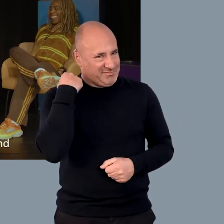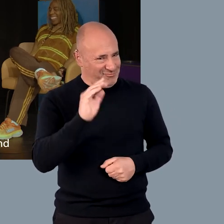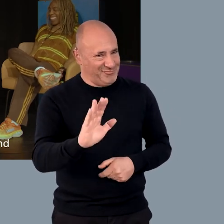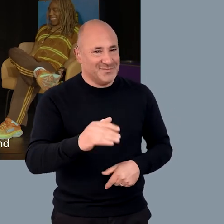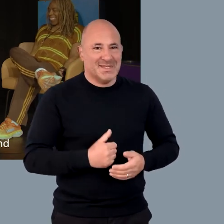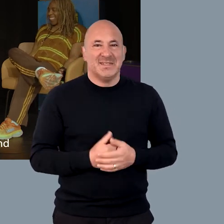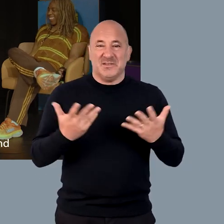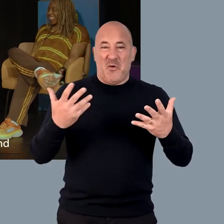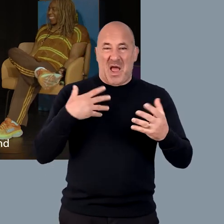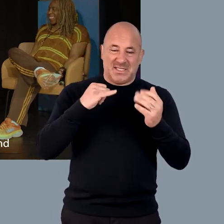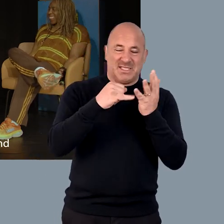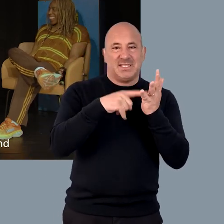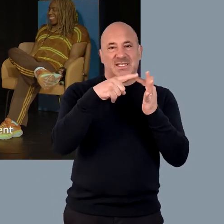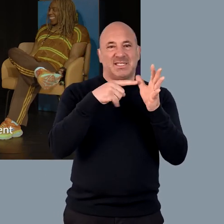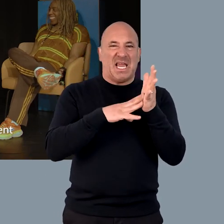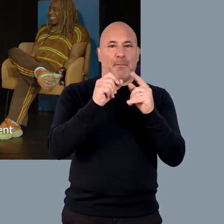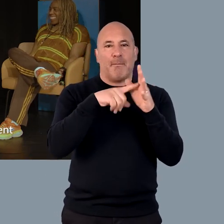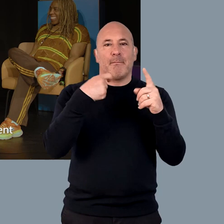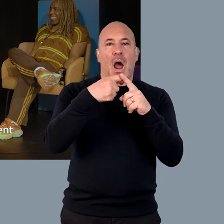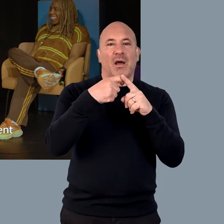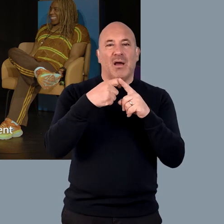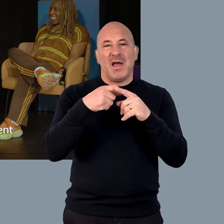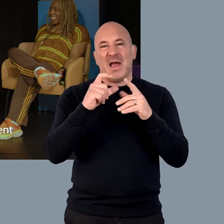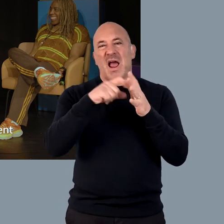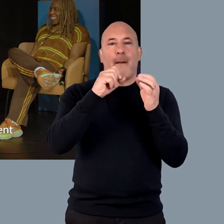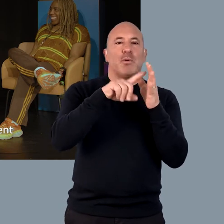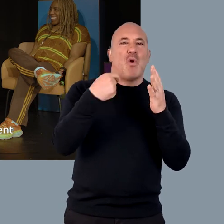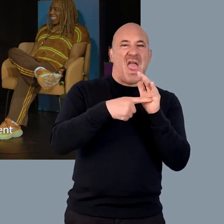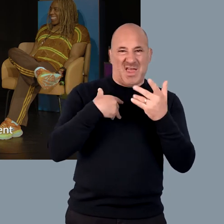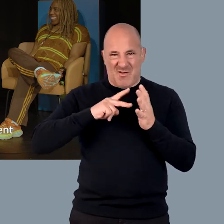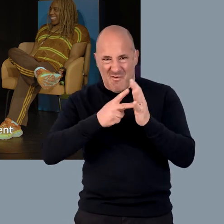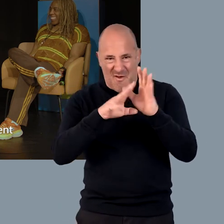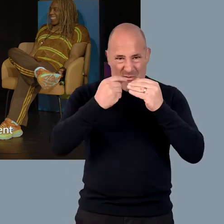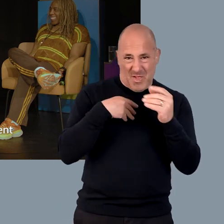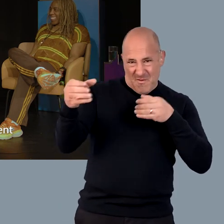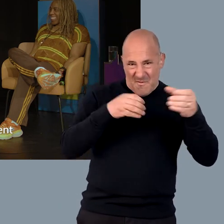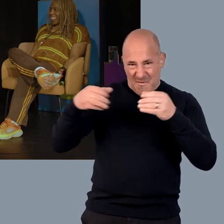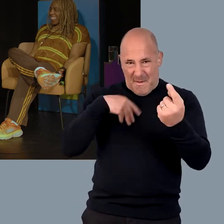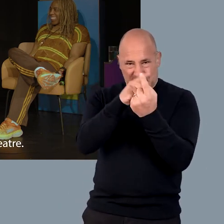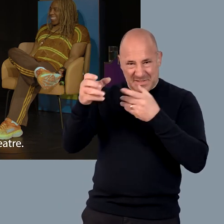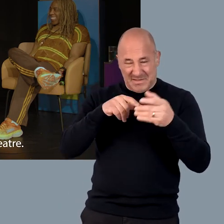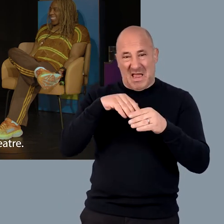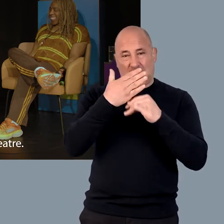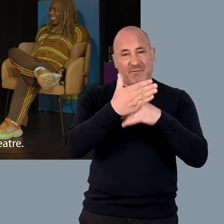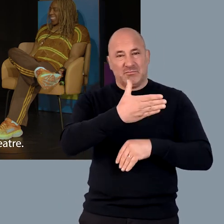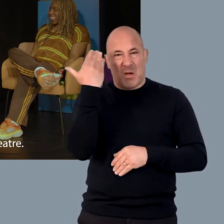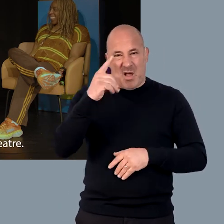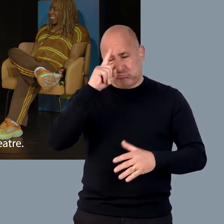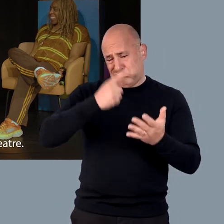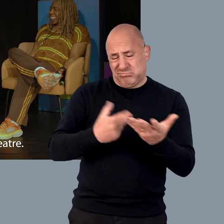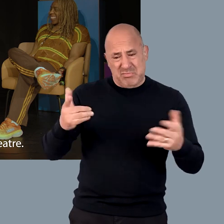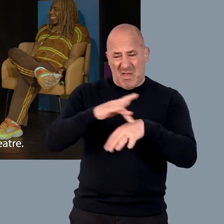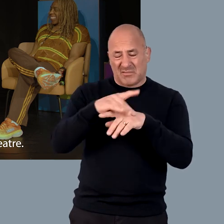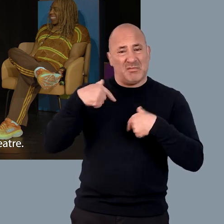So I just had a steampunk cabaret in mind and was going to produce this whole event with other artists that I was meeting. And by the end of the summer, I